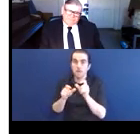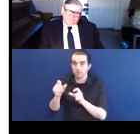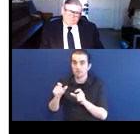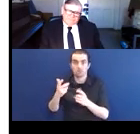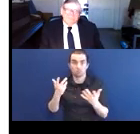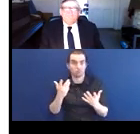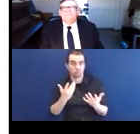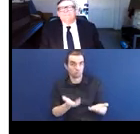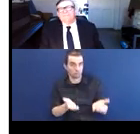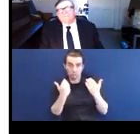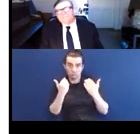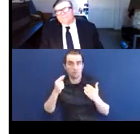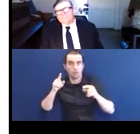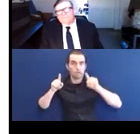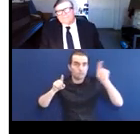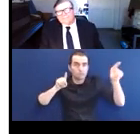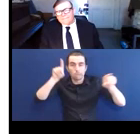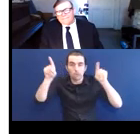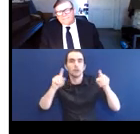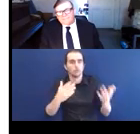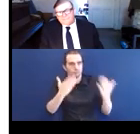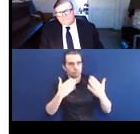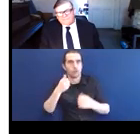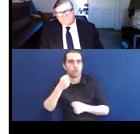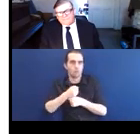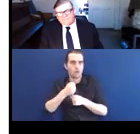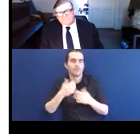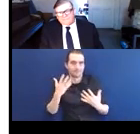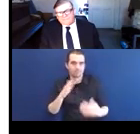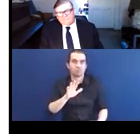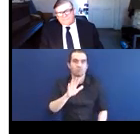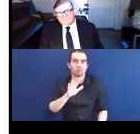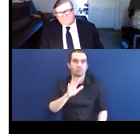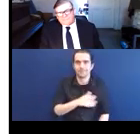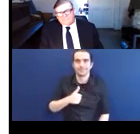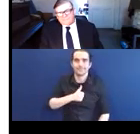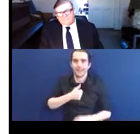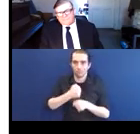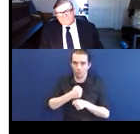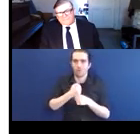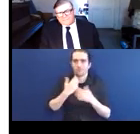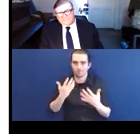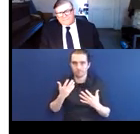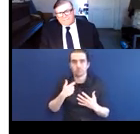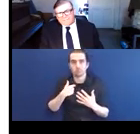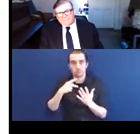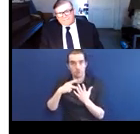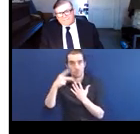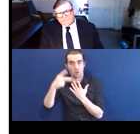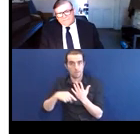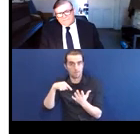to upgrade the self-employment and to develop them into entrepreneurs with disabilities, which is